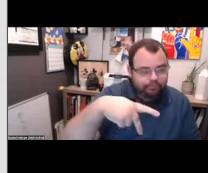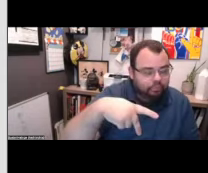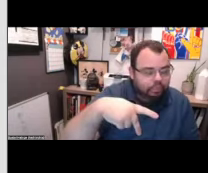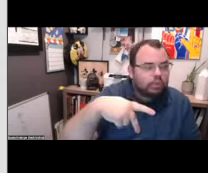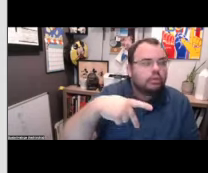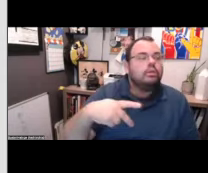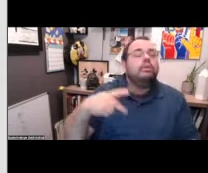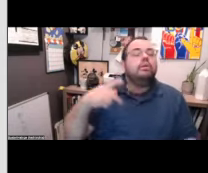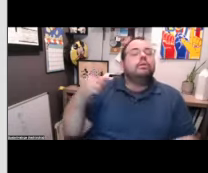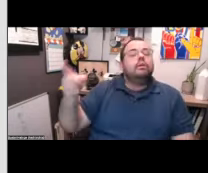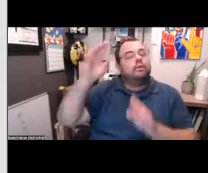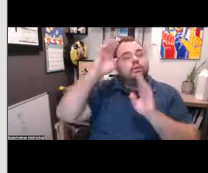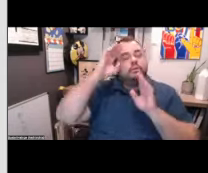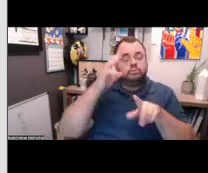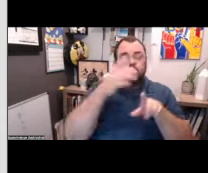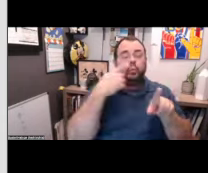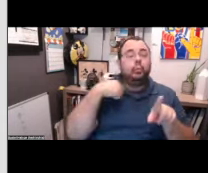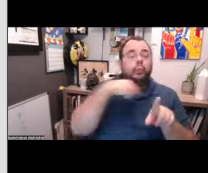speech project.